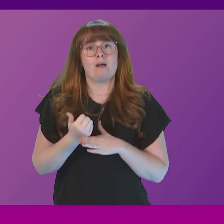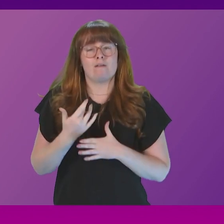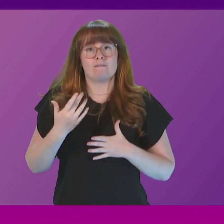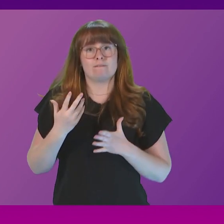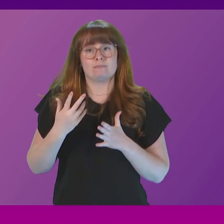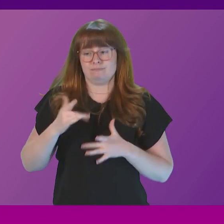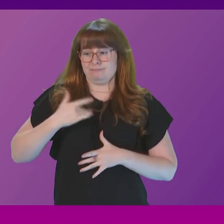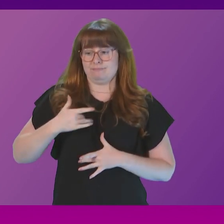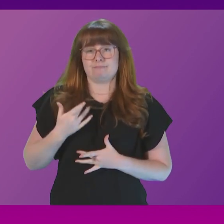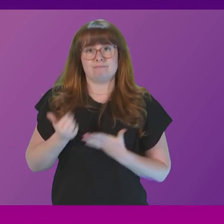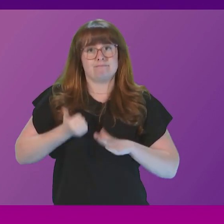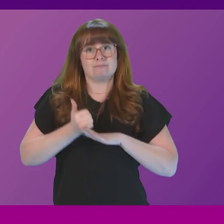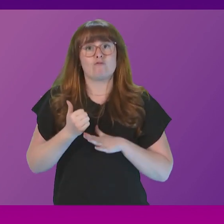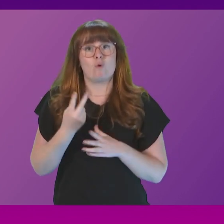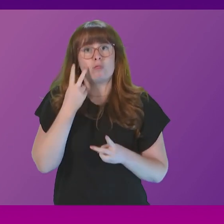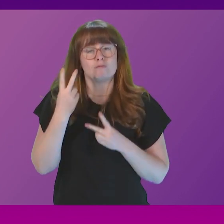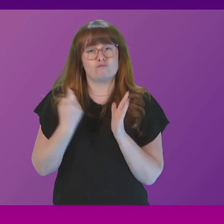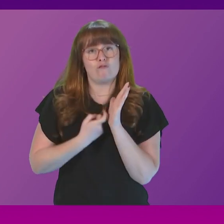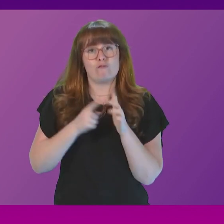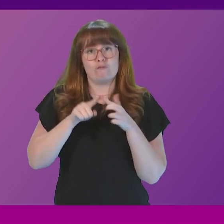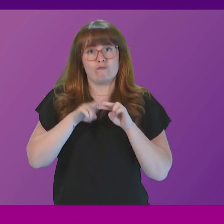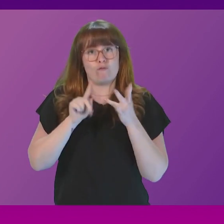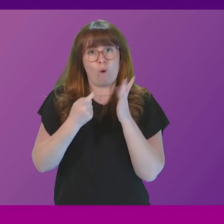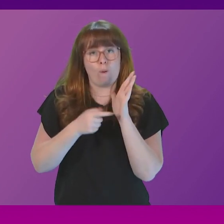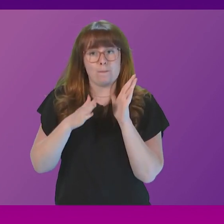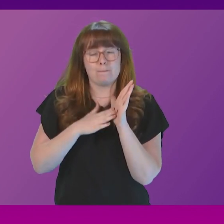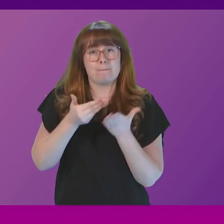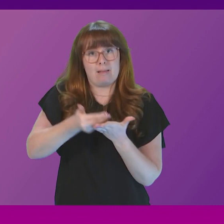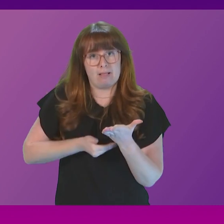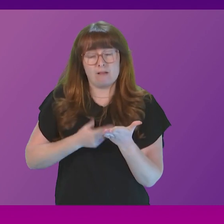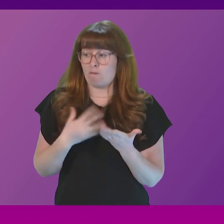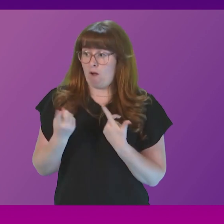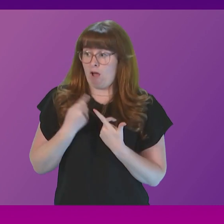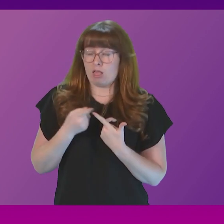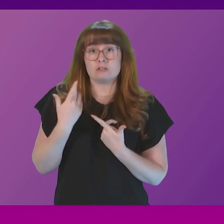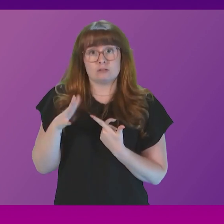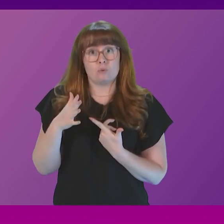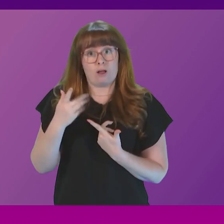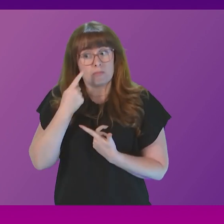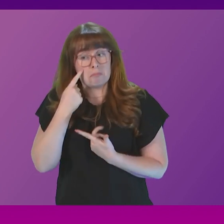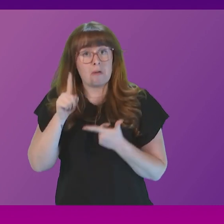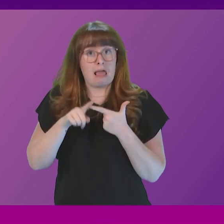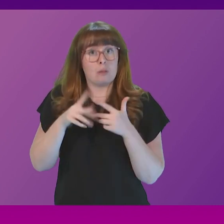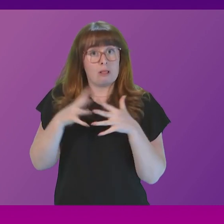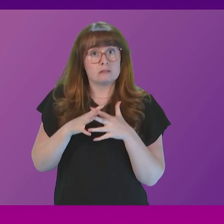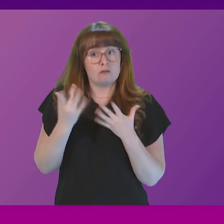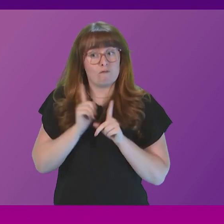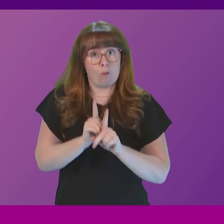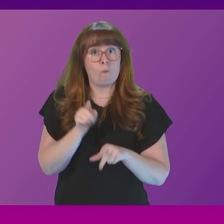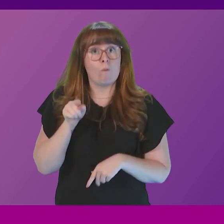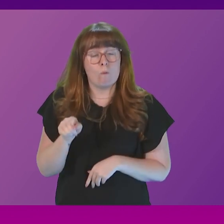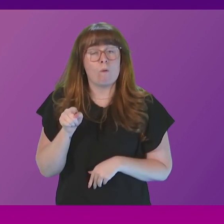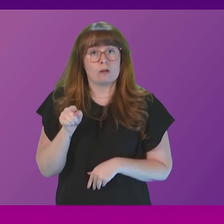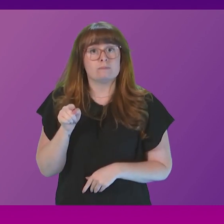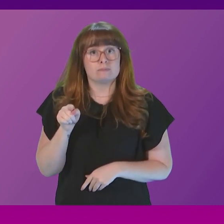Justice Reform Bill. And actually, for anybody that does follow Ellie, you will see